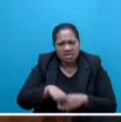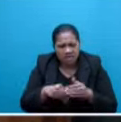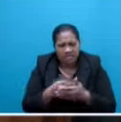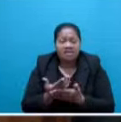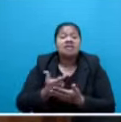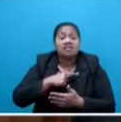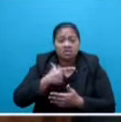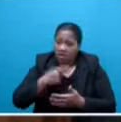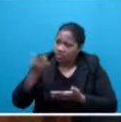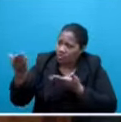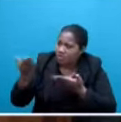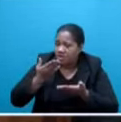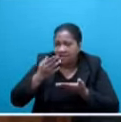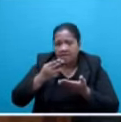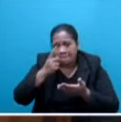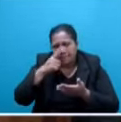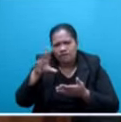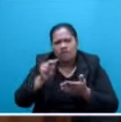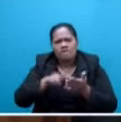brought Vanuatu nationals.